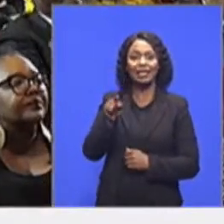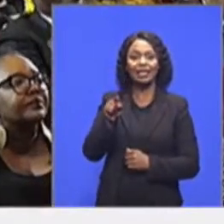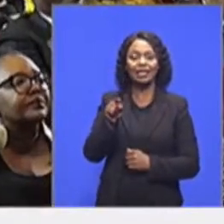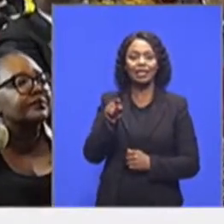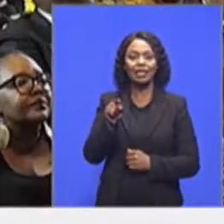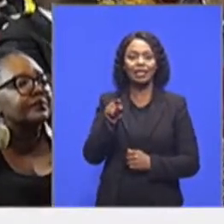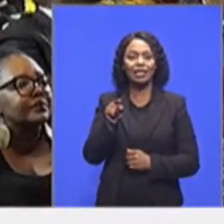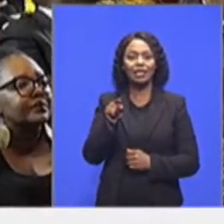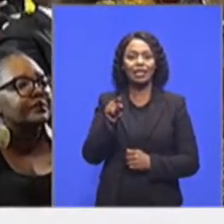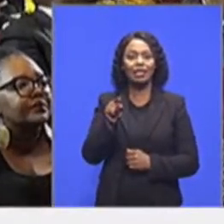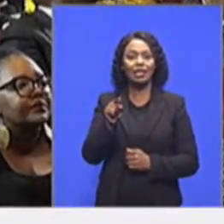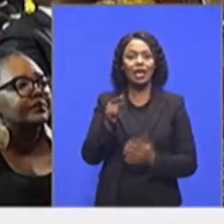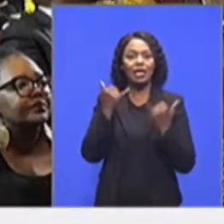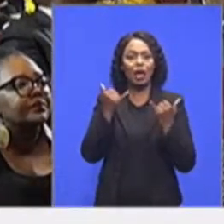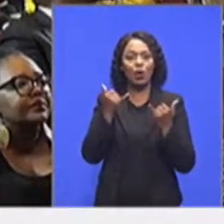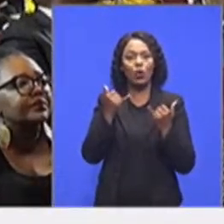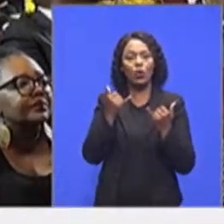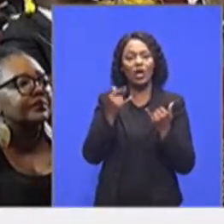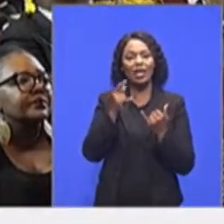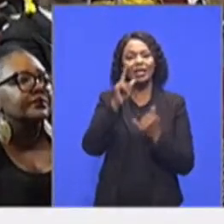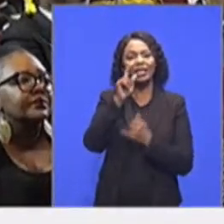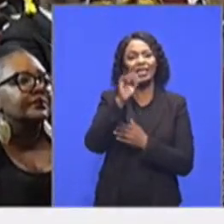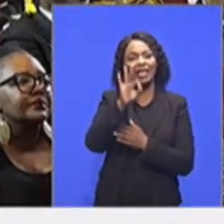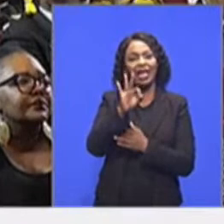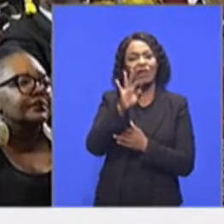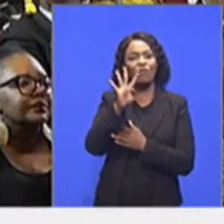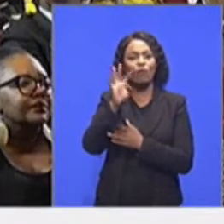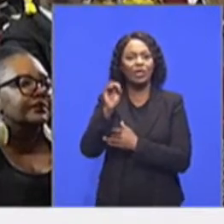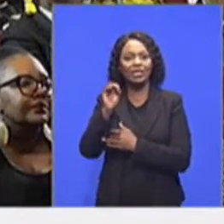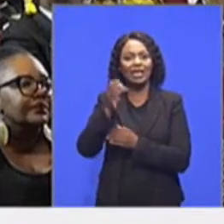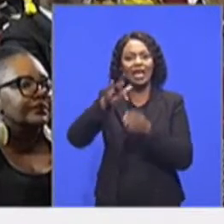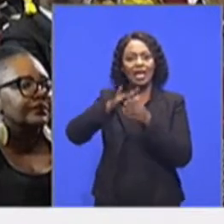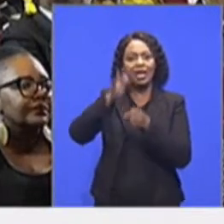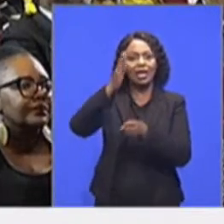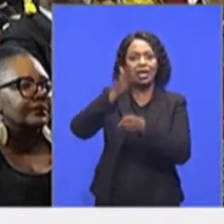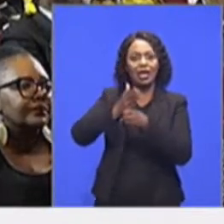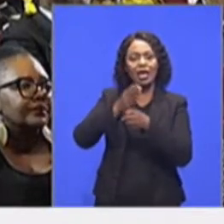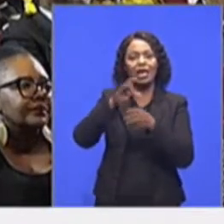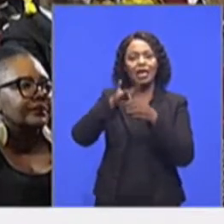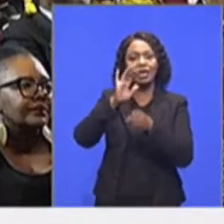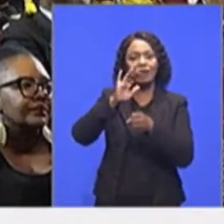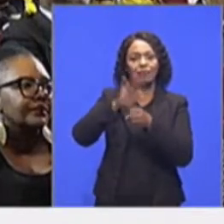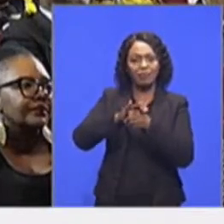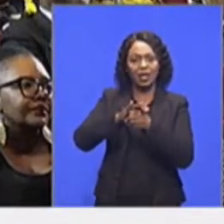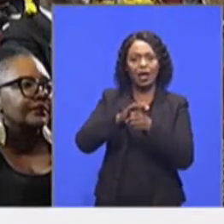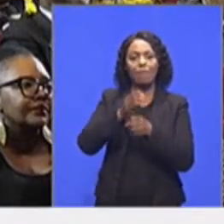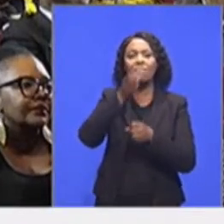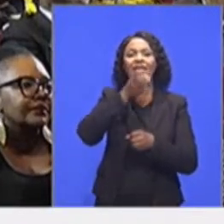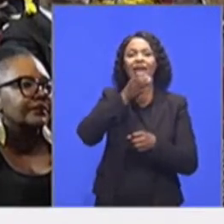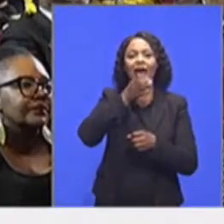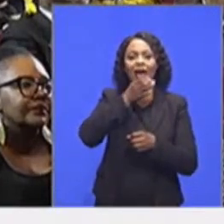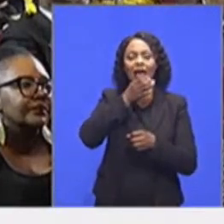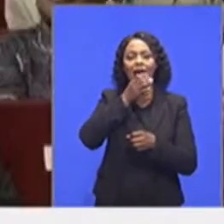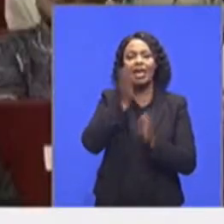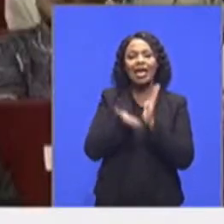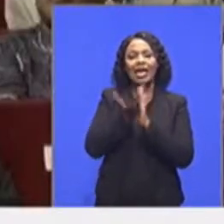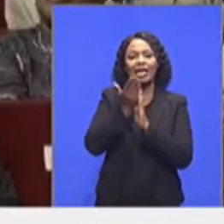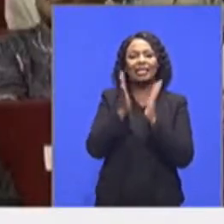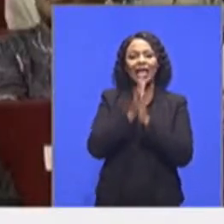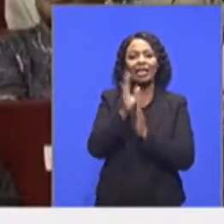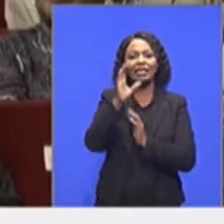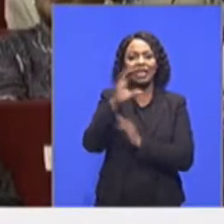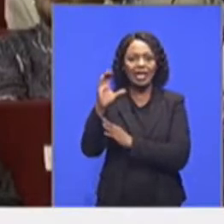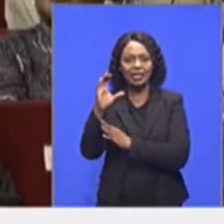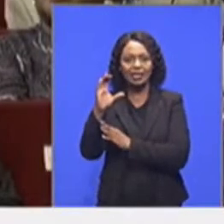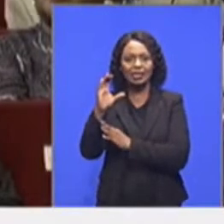a 340 milliliter can of beer increases by 10 cents. A 750